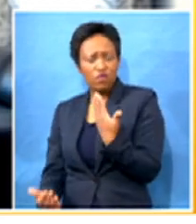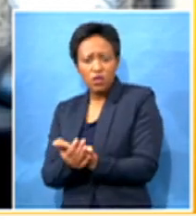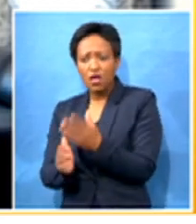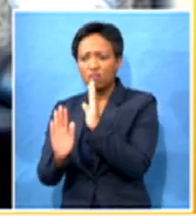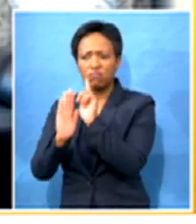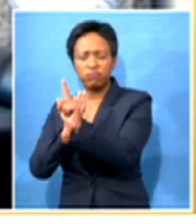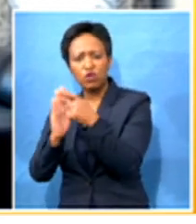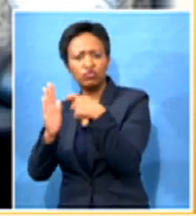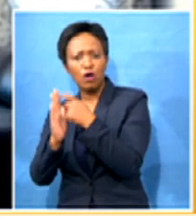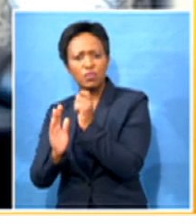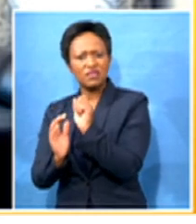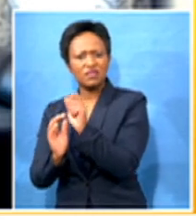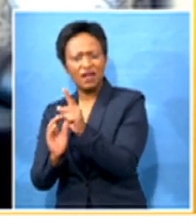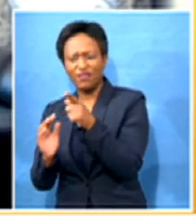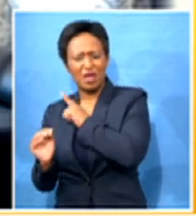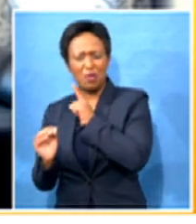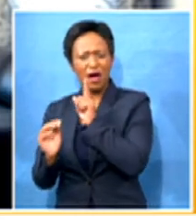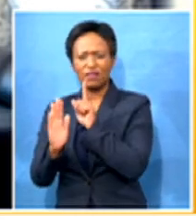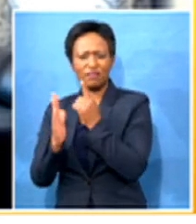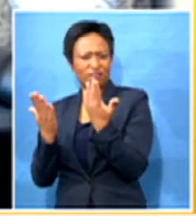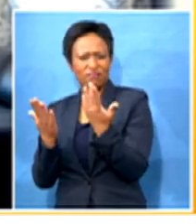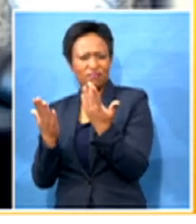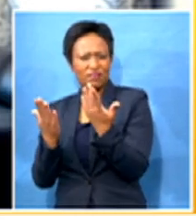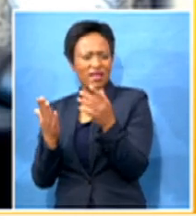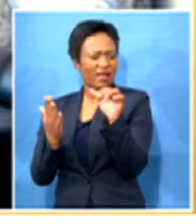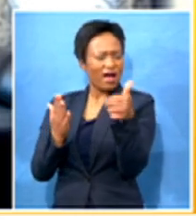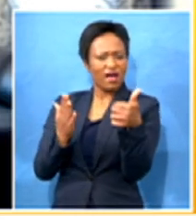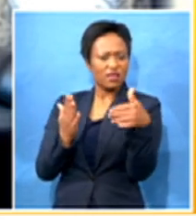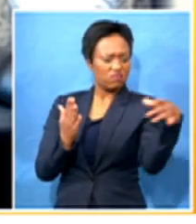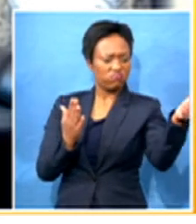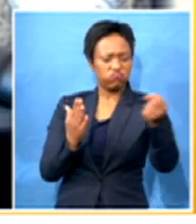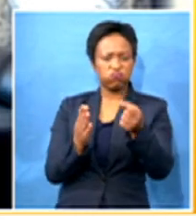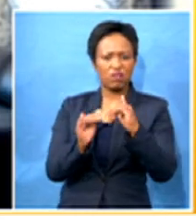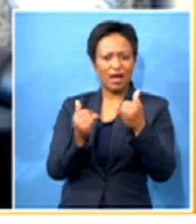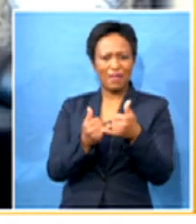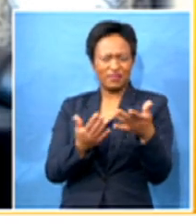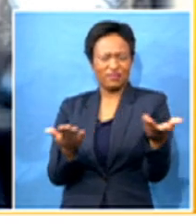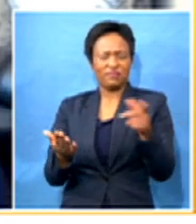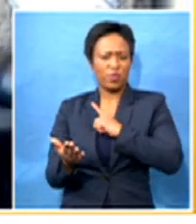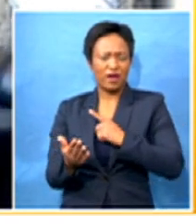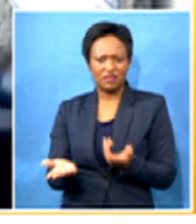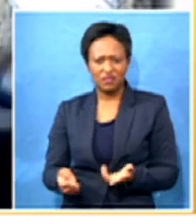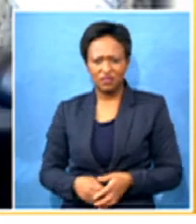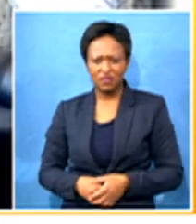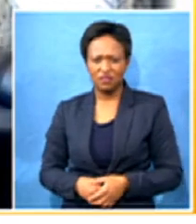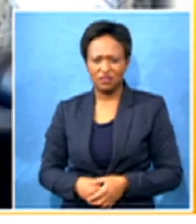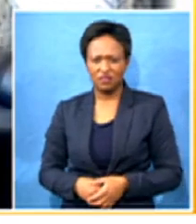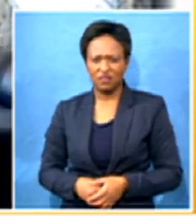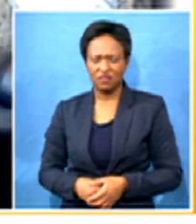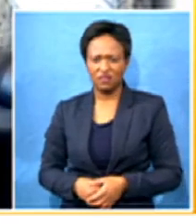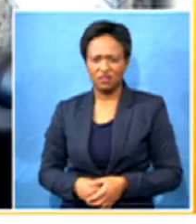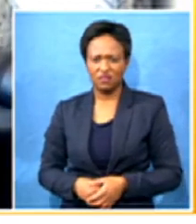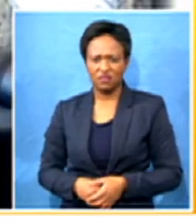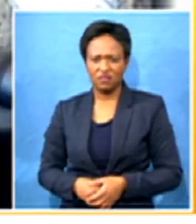the retailers yourself, why in other instances did you engage a middleman? Why?